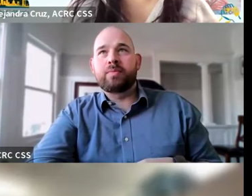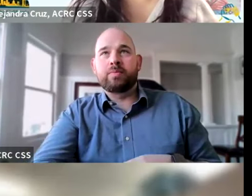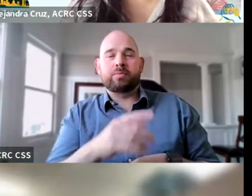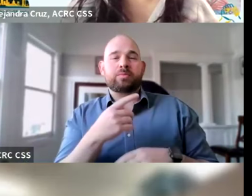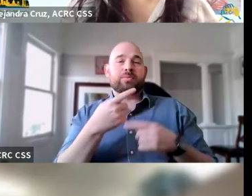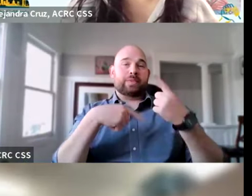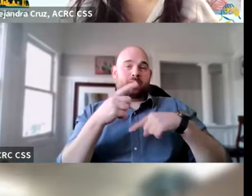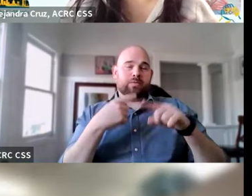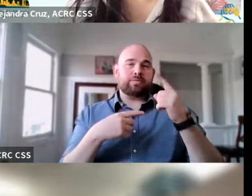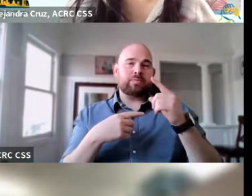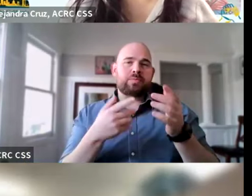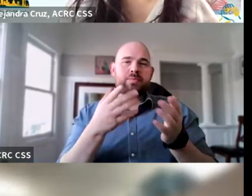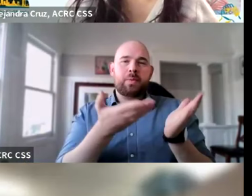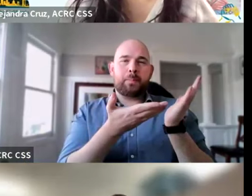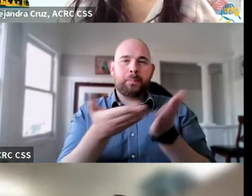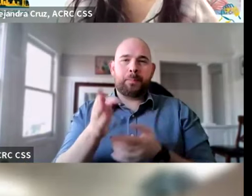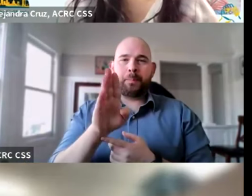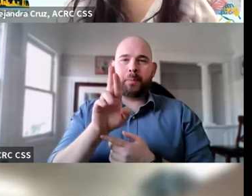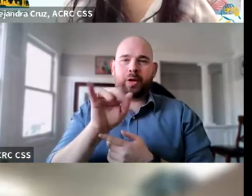weekend.